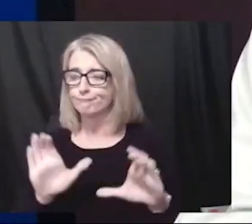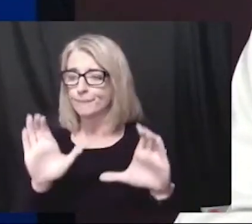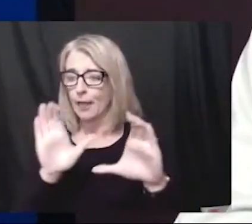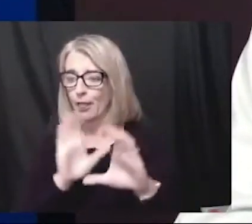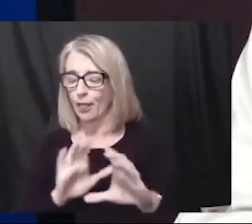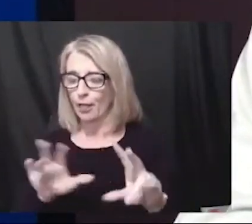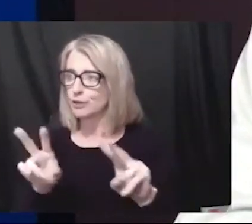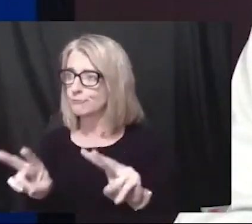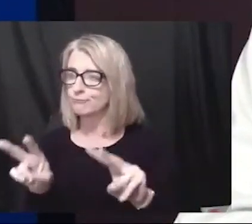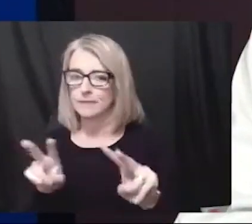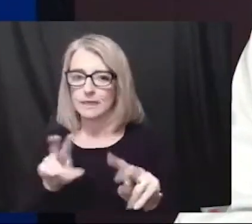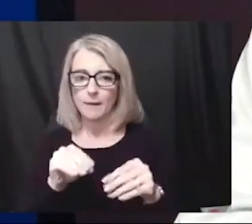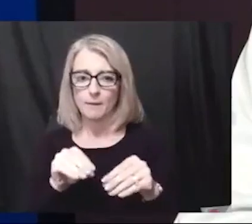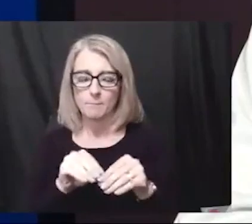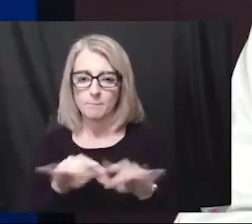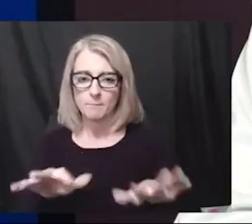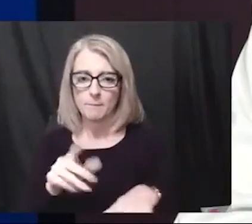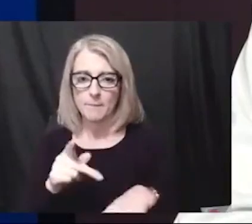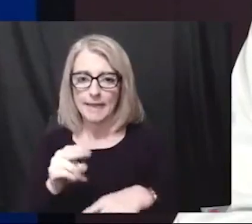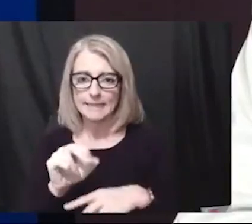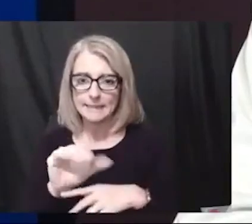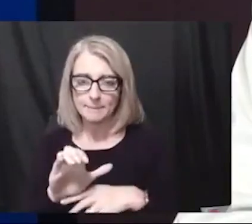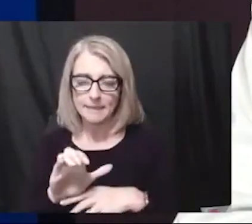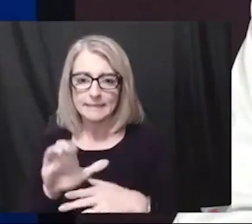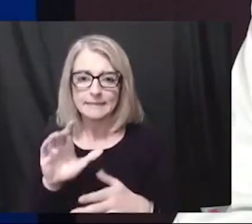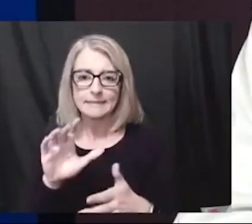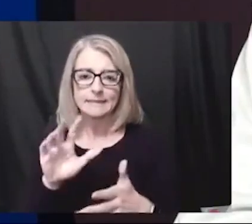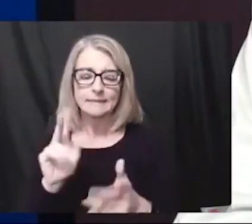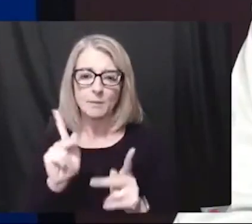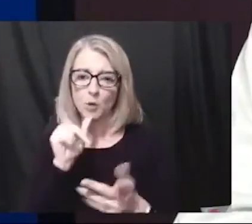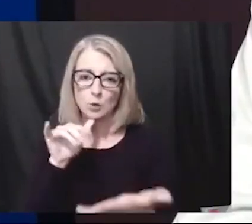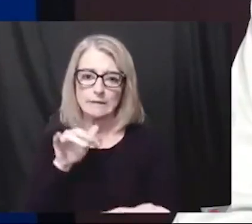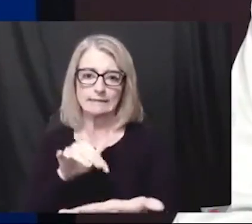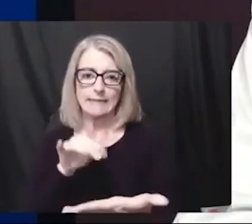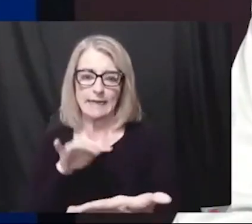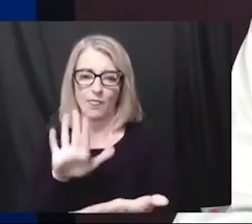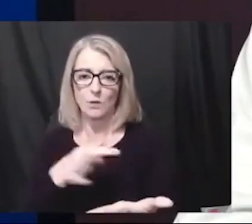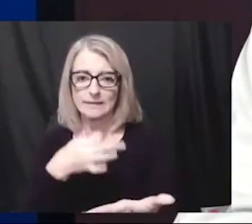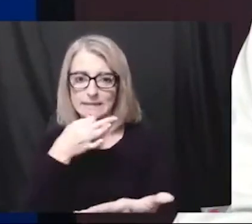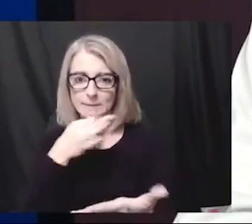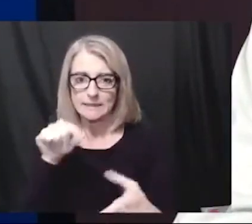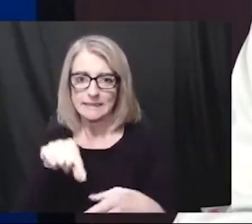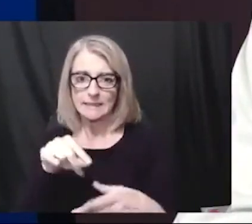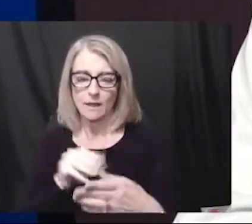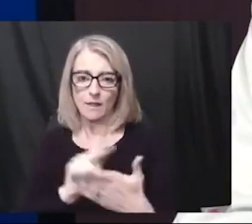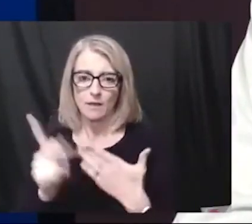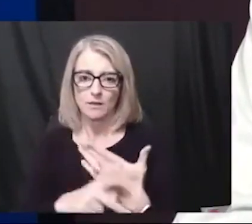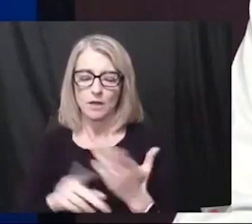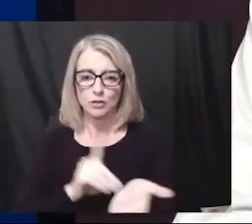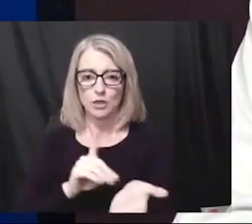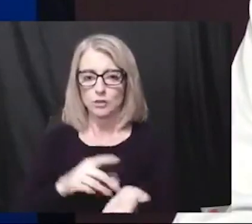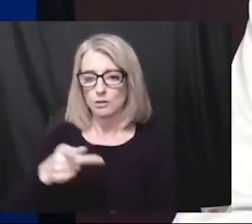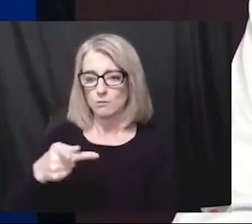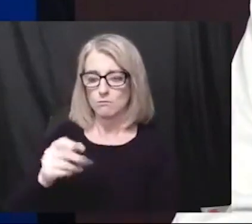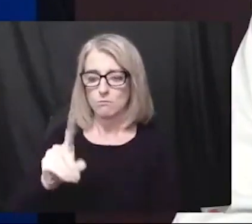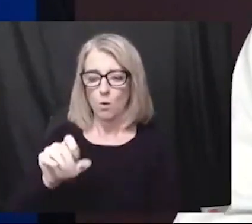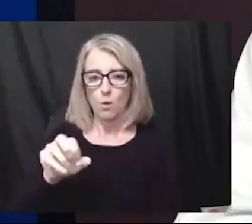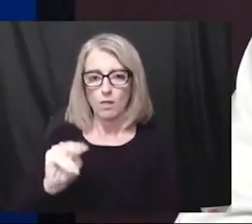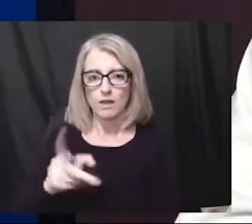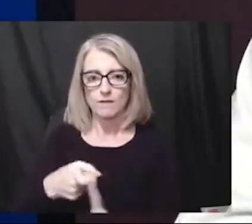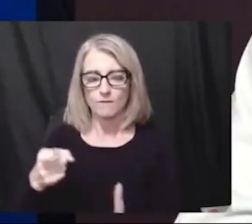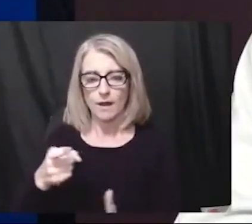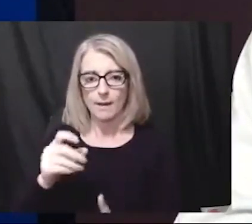news. Yeah, I mean, we know this. There is medical data to support this. The overwhelming amount of medical data supports